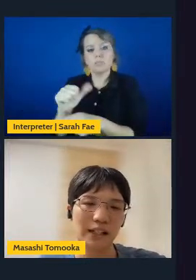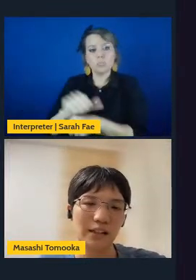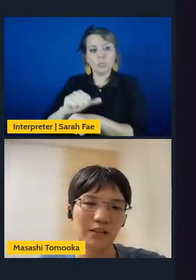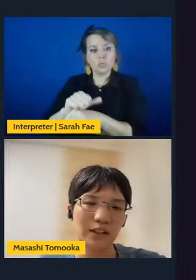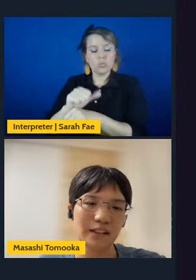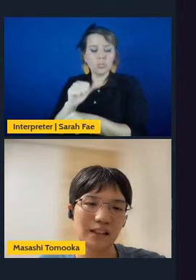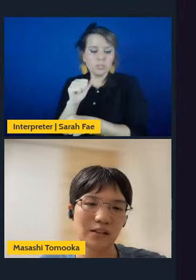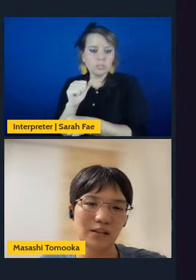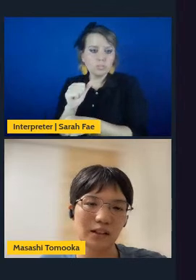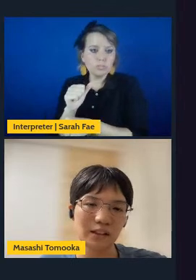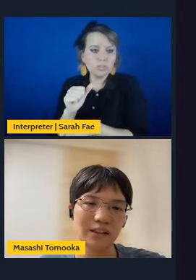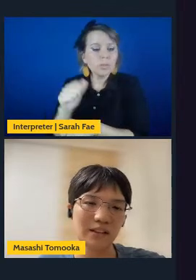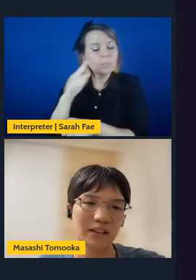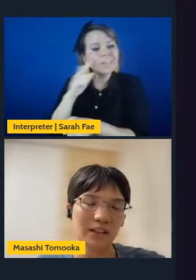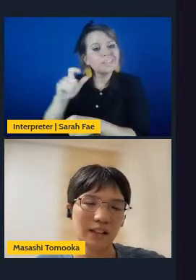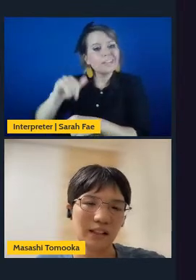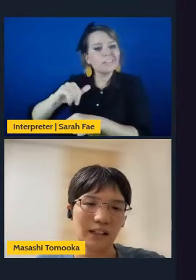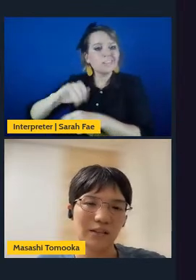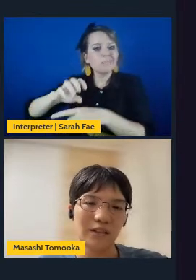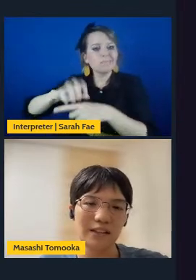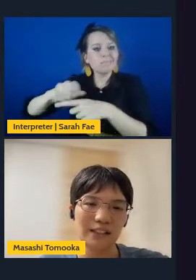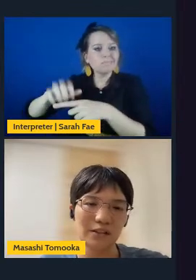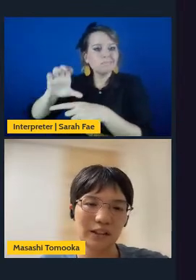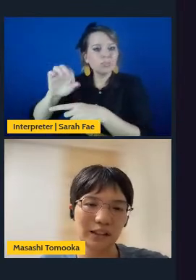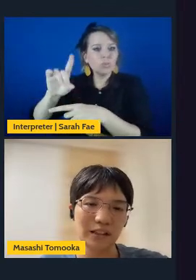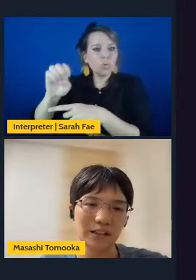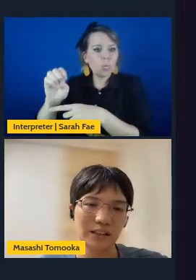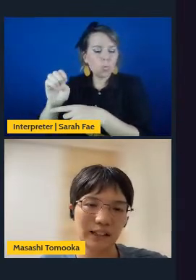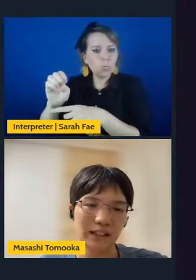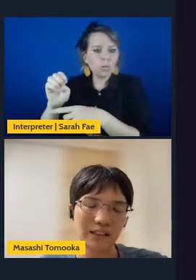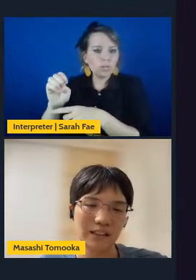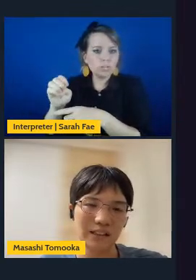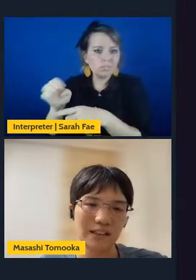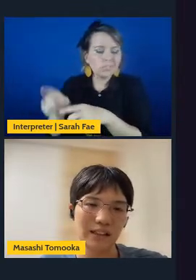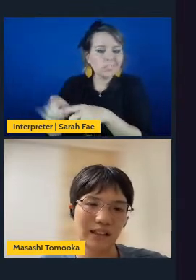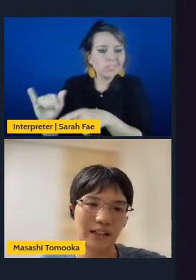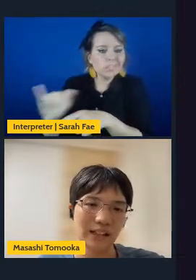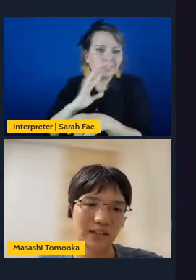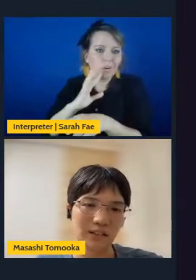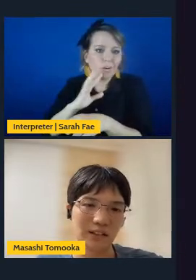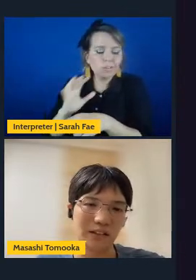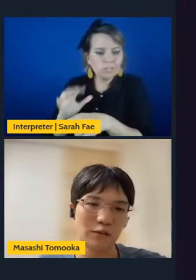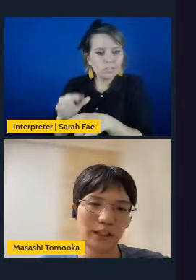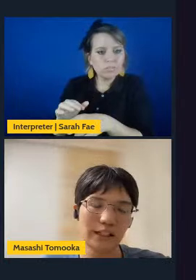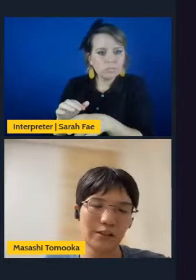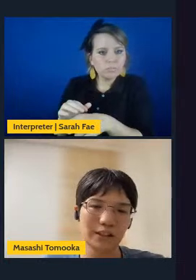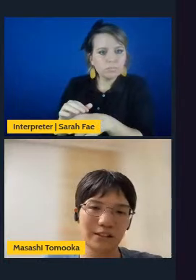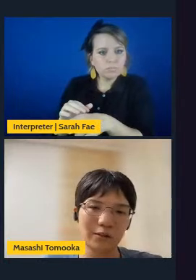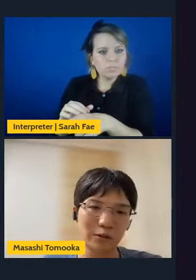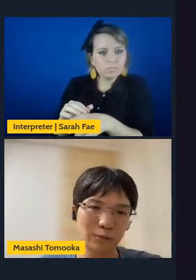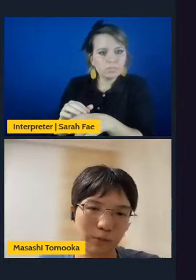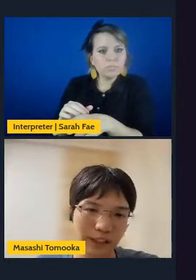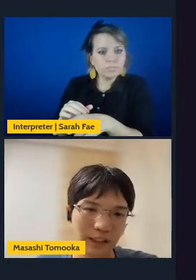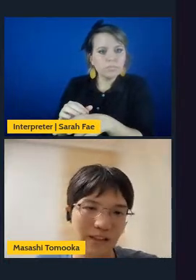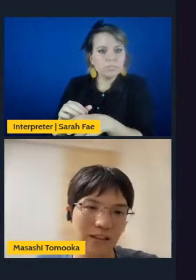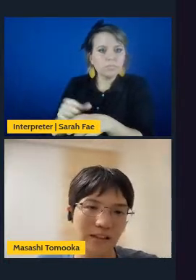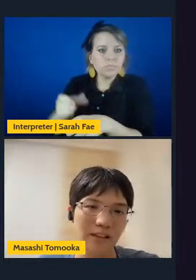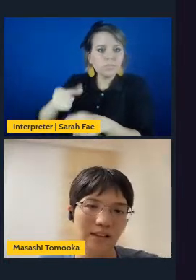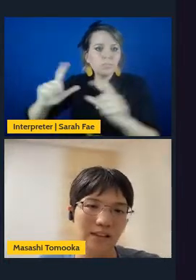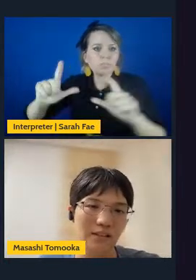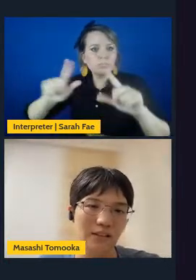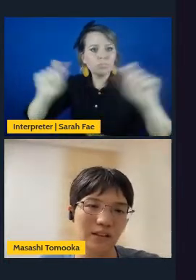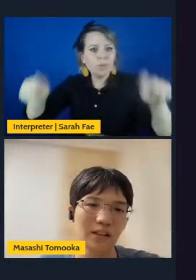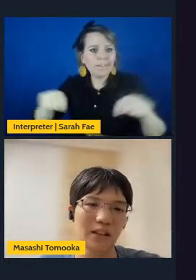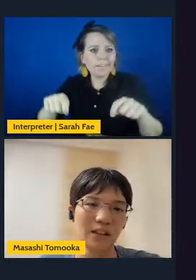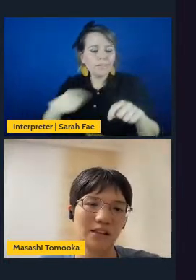values are encoded as a token. A token is a string like this. There are token bracket, 1, 2, 3, 4 bracket.